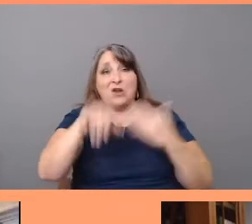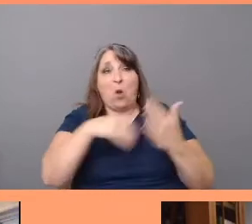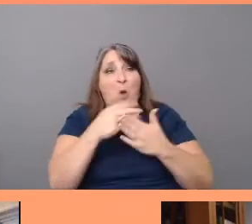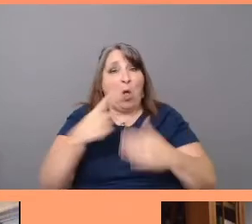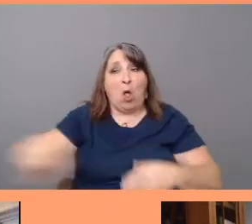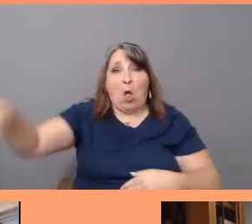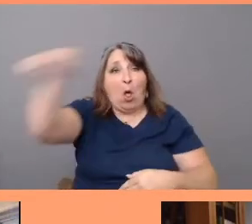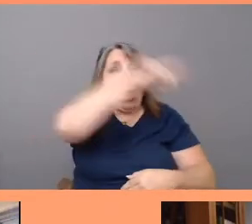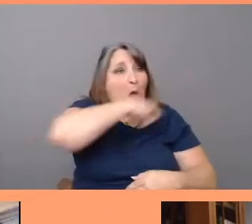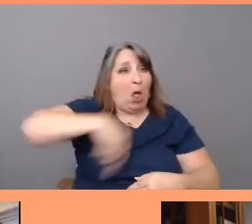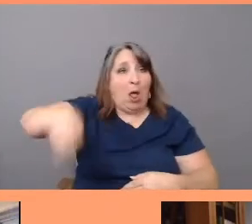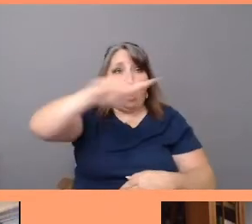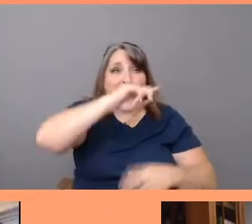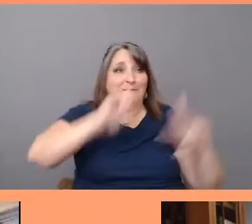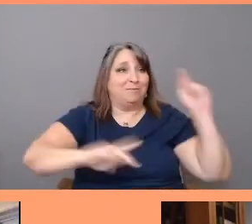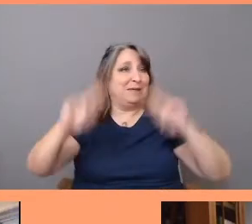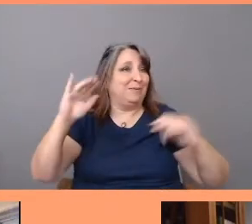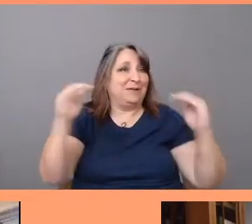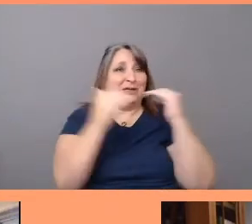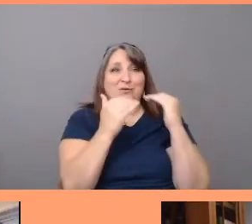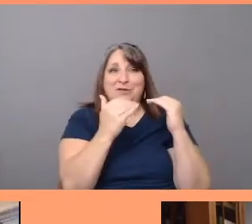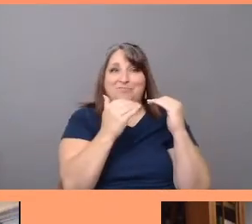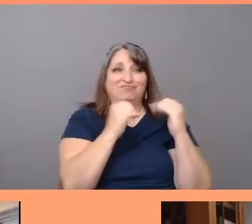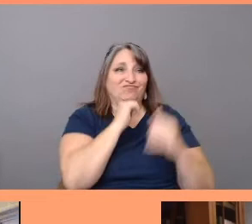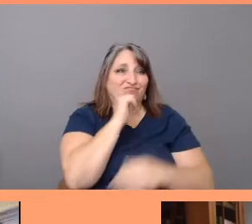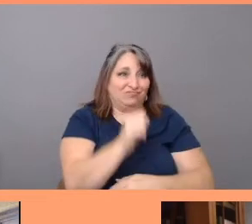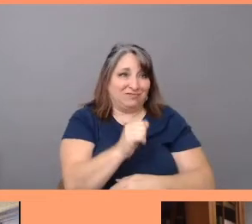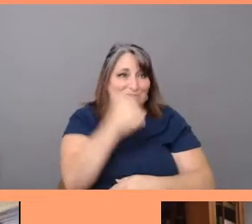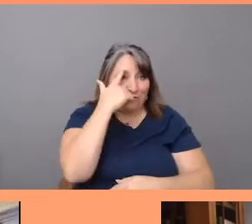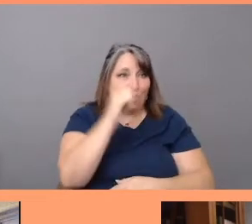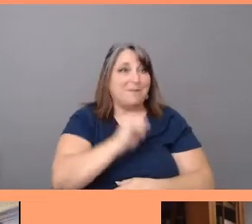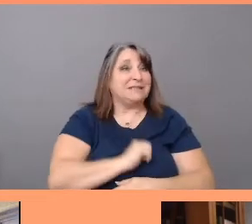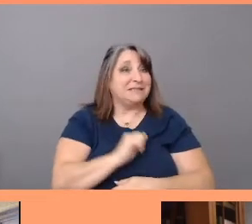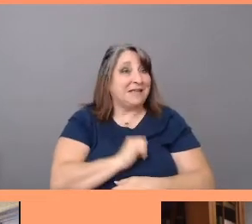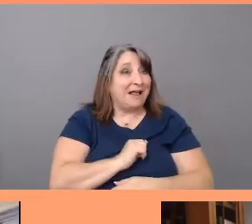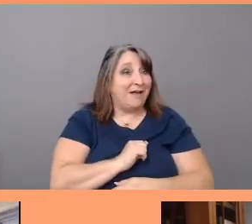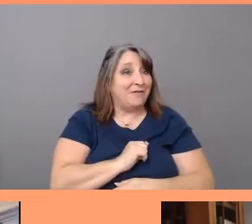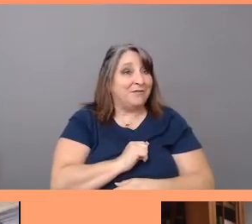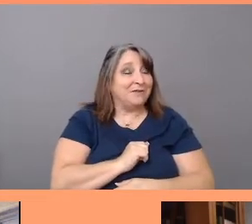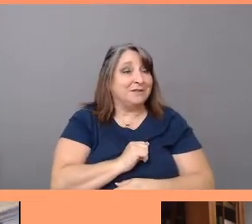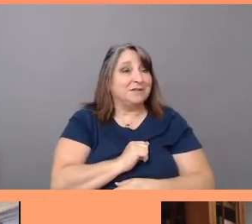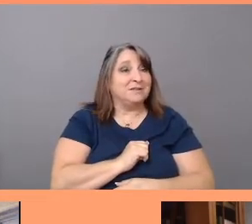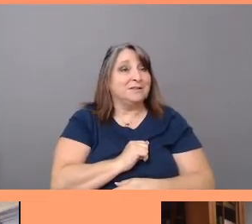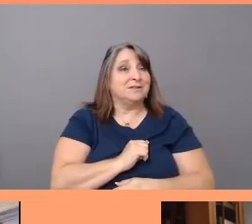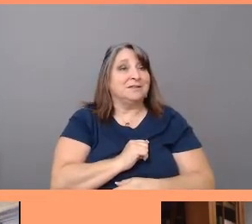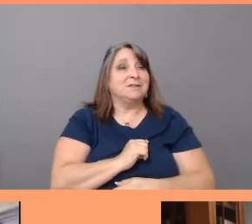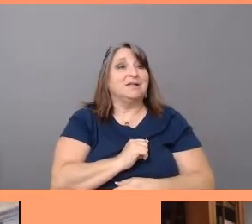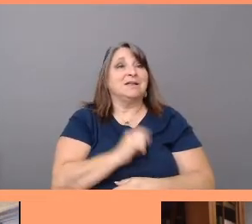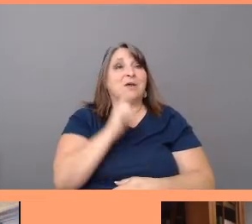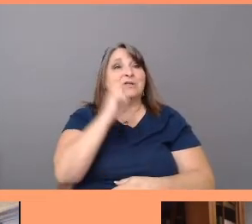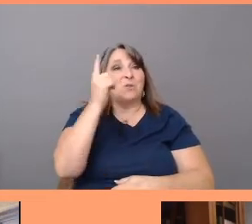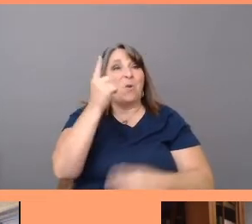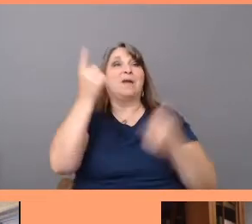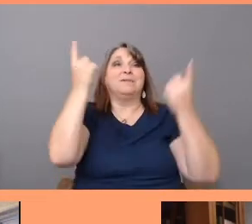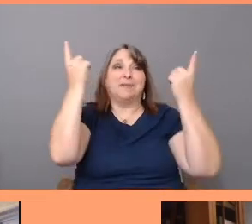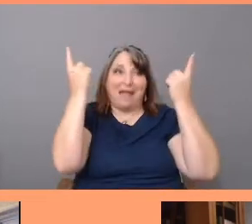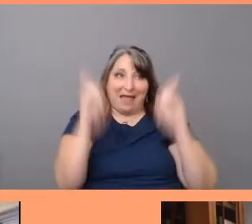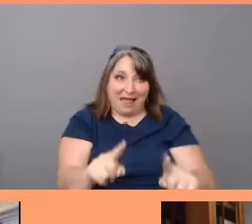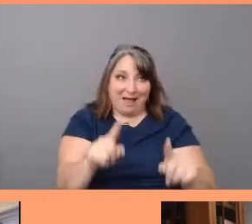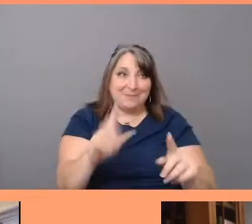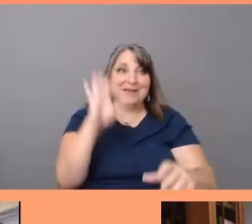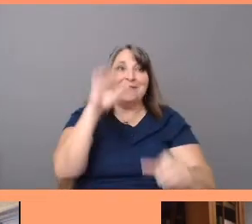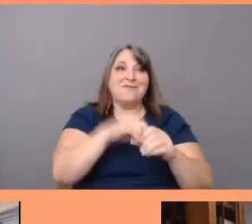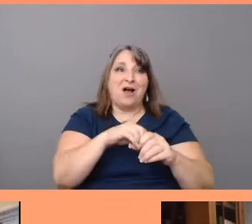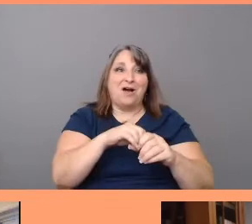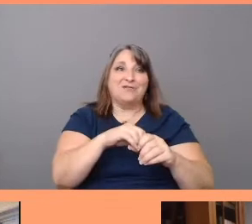equally. So for myself, I think there was specifically an incident in which involved social